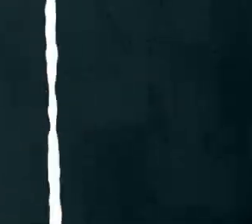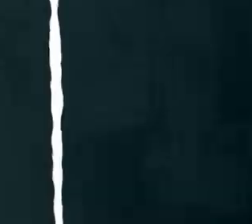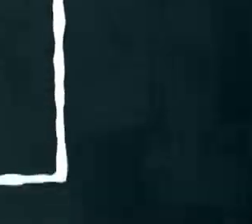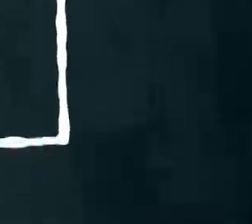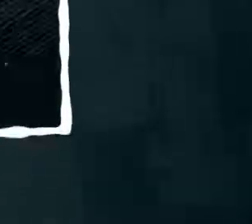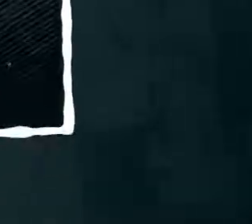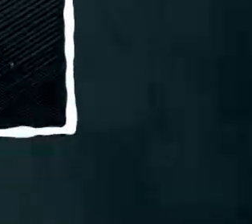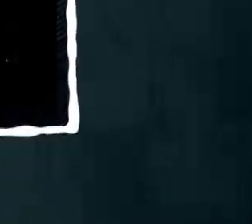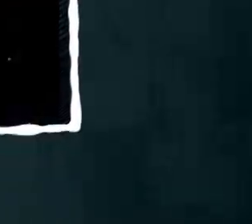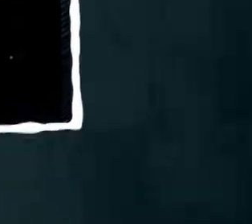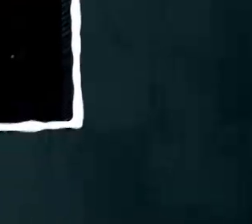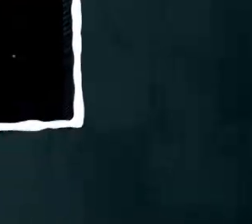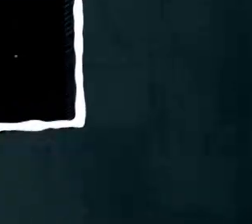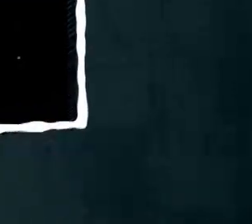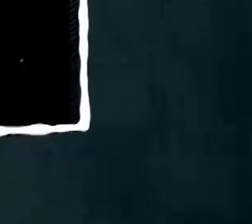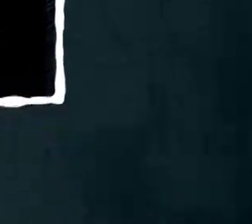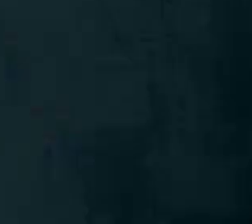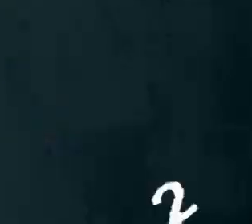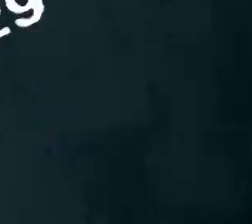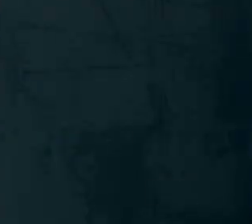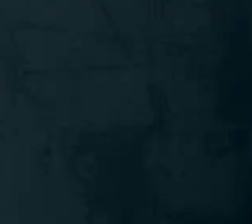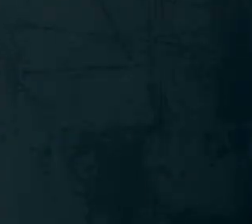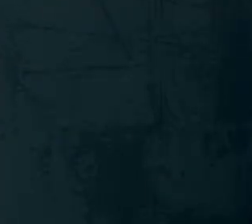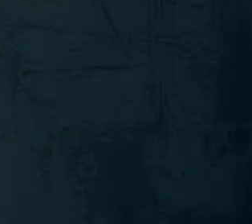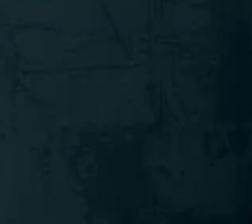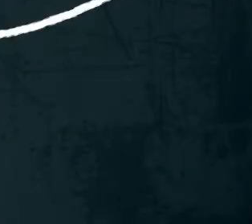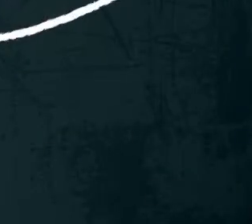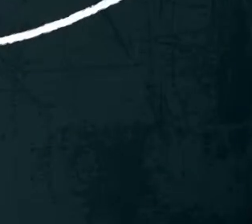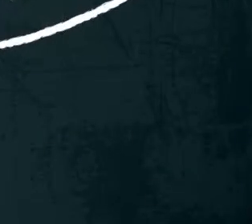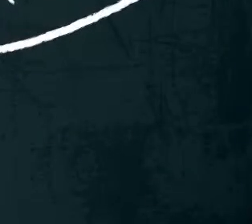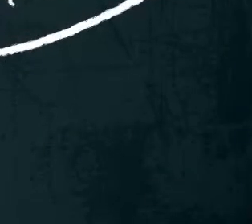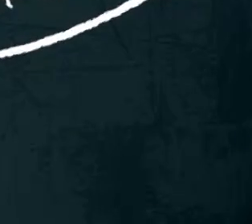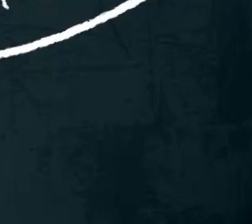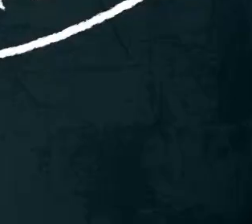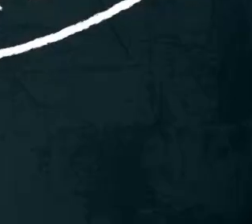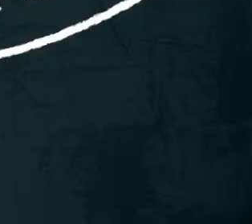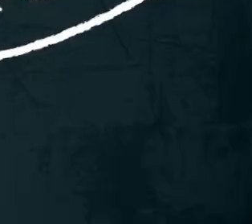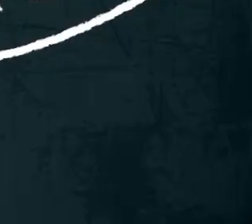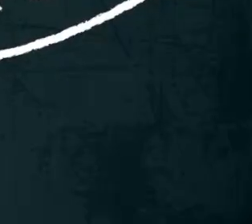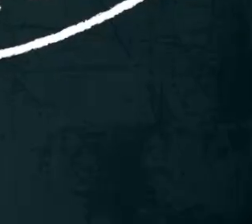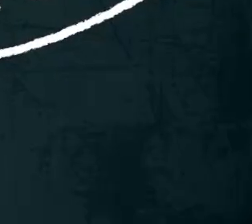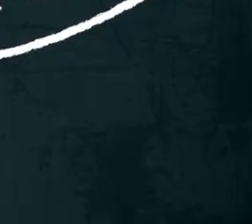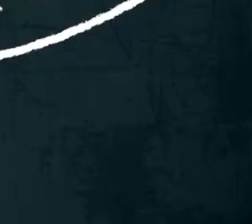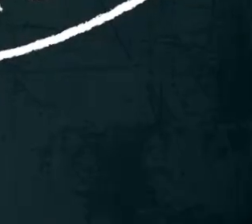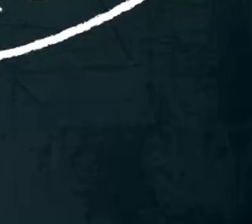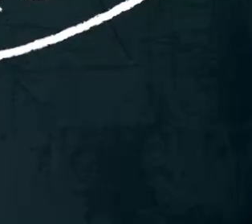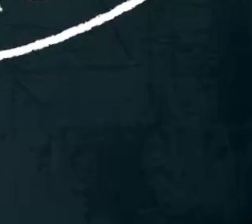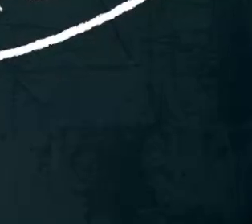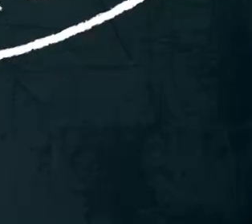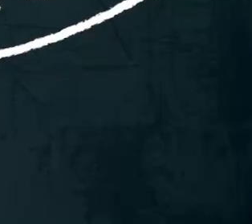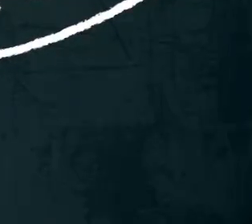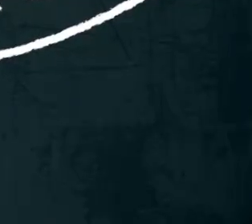Welcome to Study Time, a televised home learning program produced by Rwanda Basic Education Board.